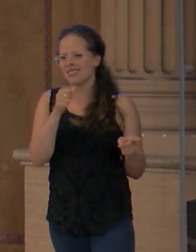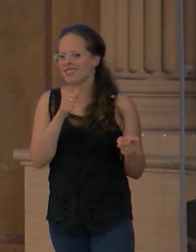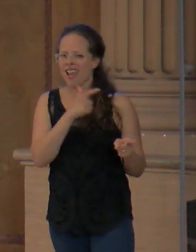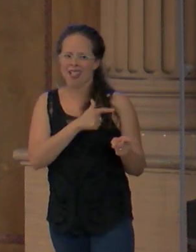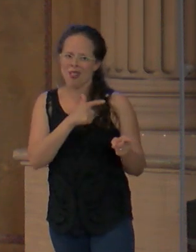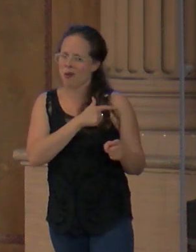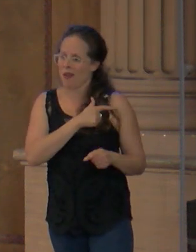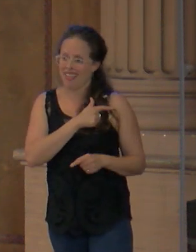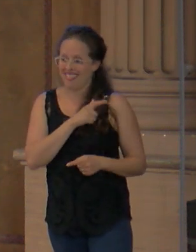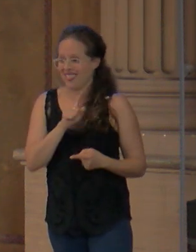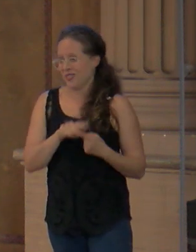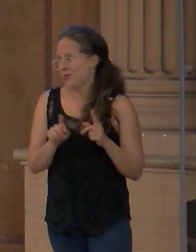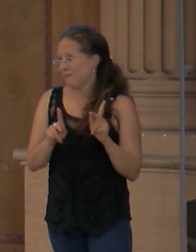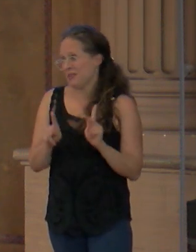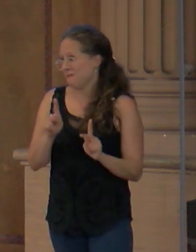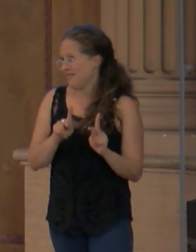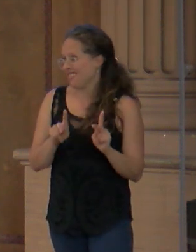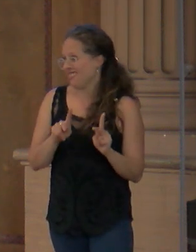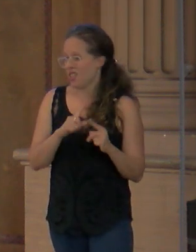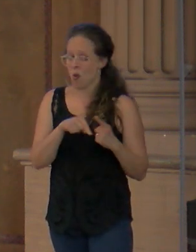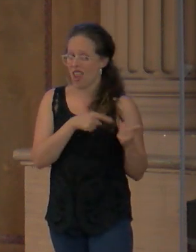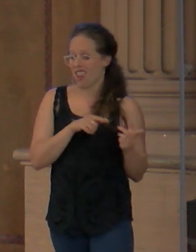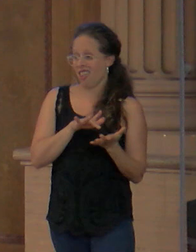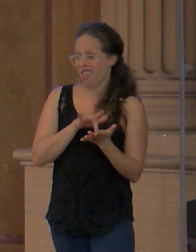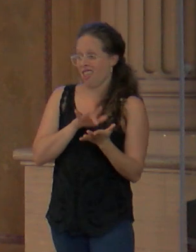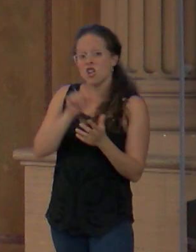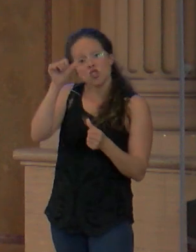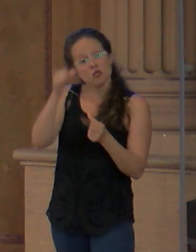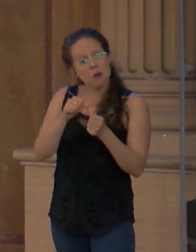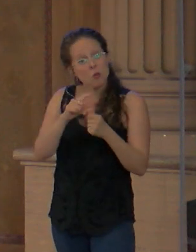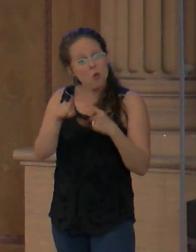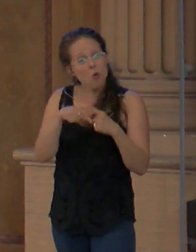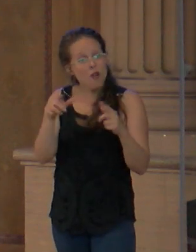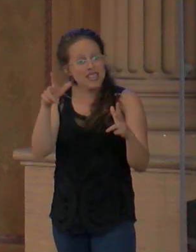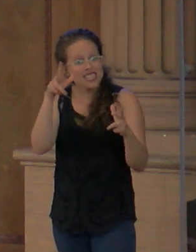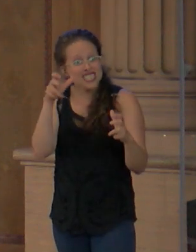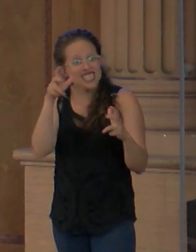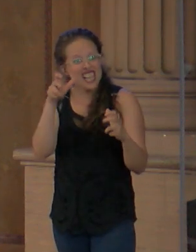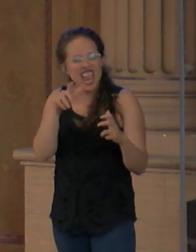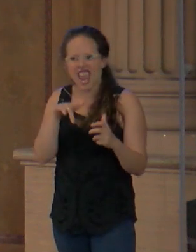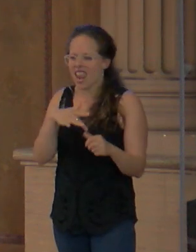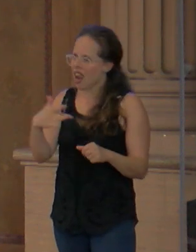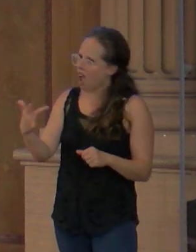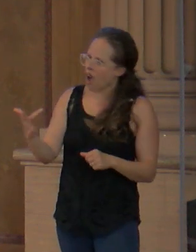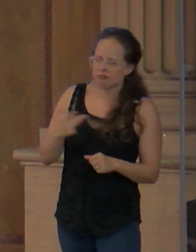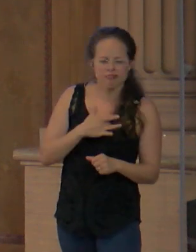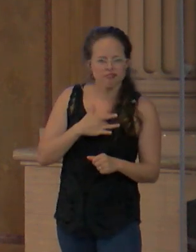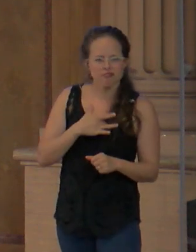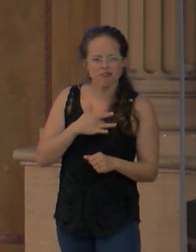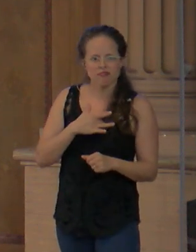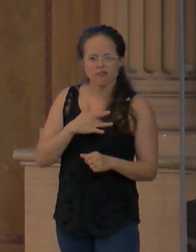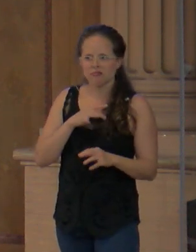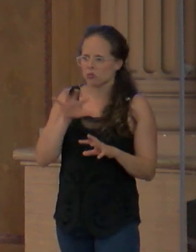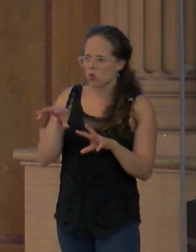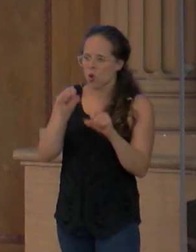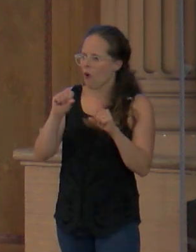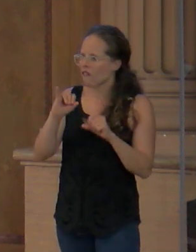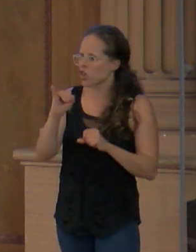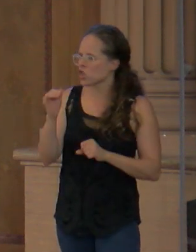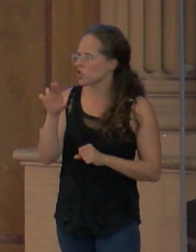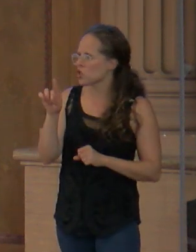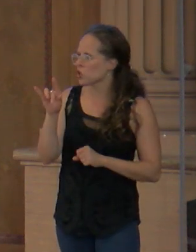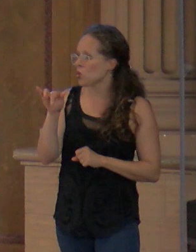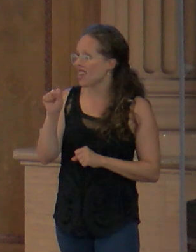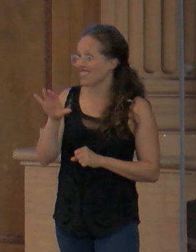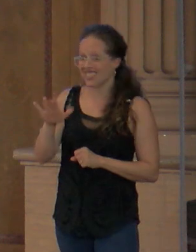uses. Remember how the story went. Satan came, he filled the heart of Judas got Judas to accept that bribe and pervert justice